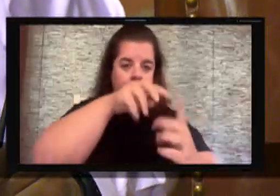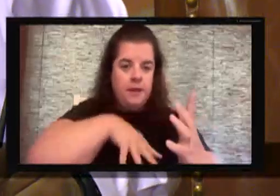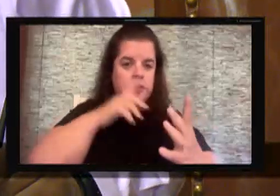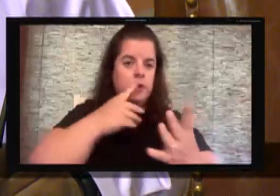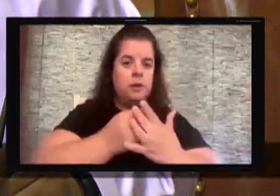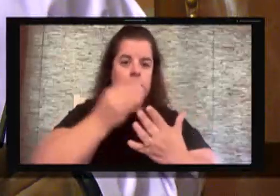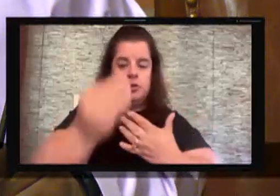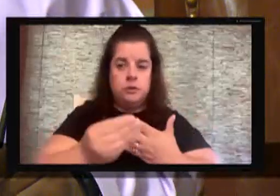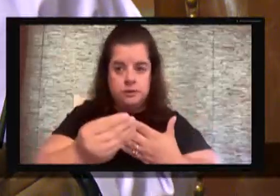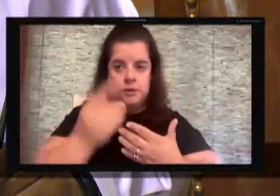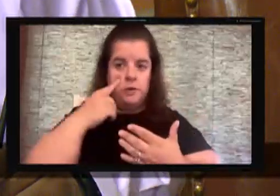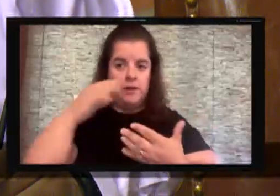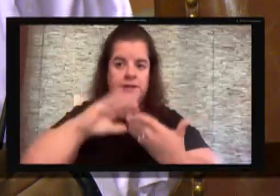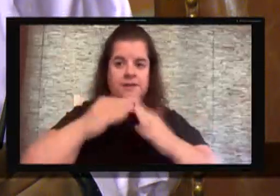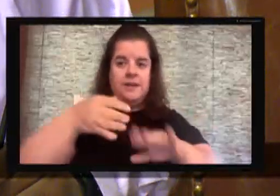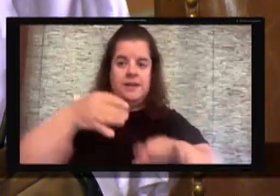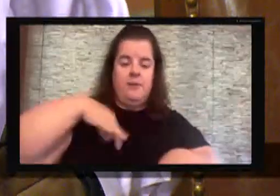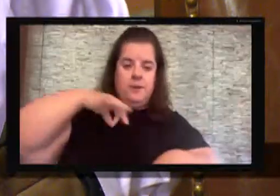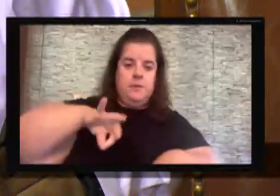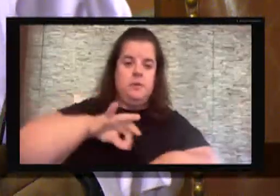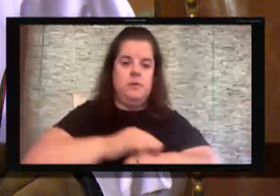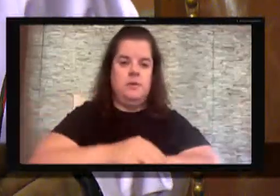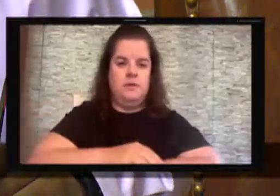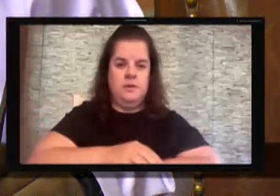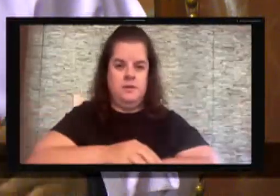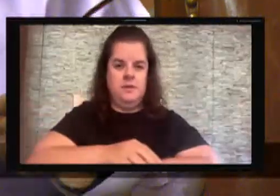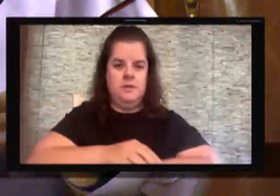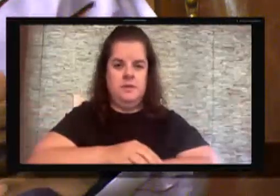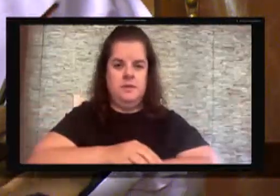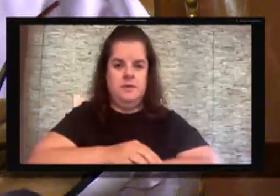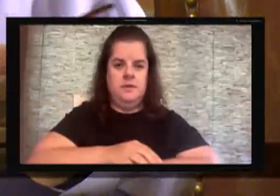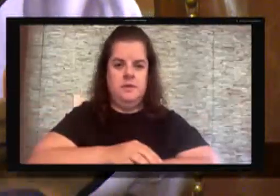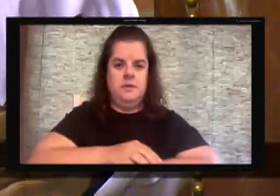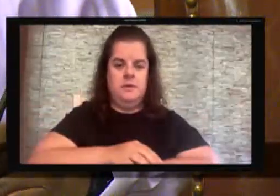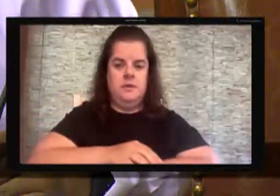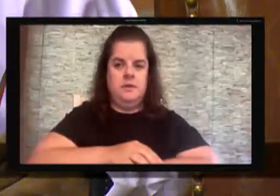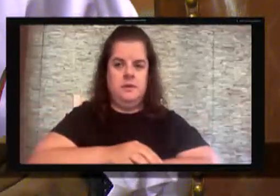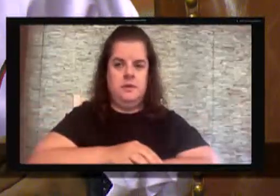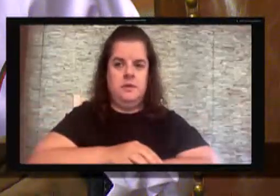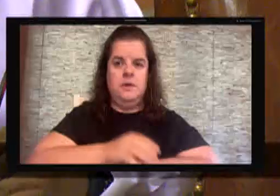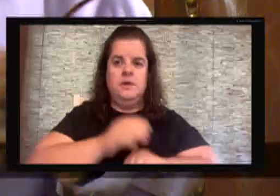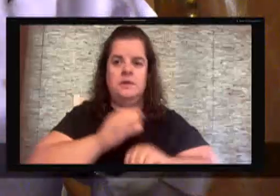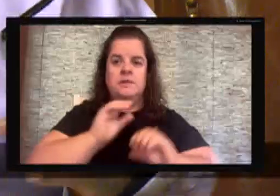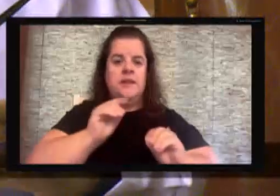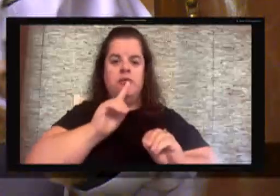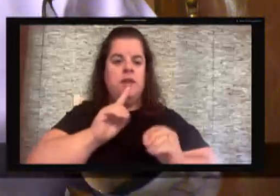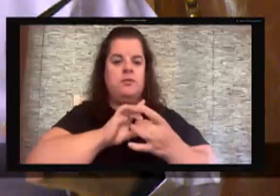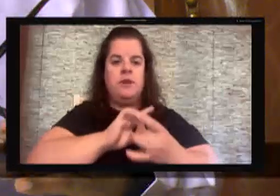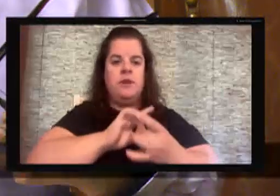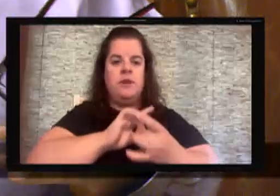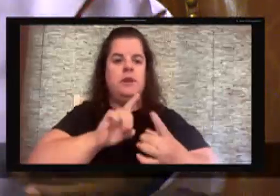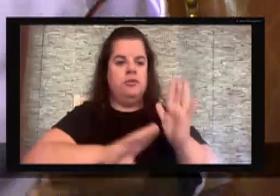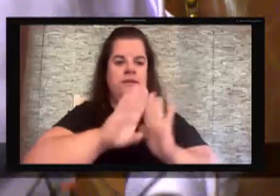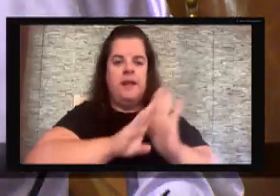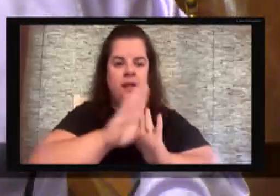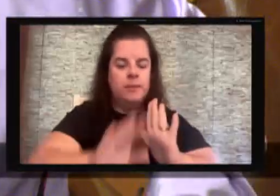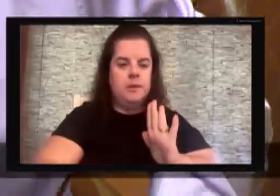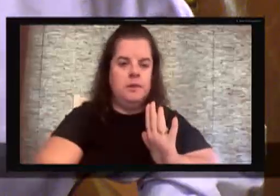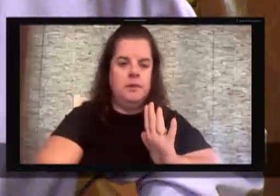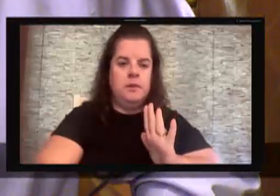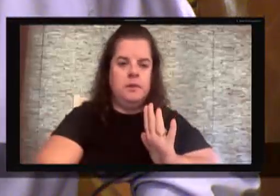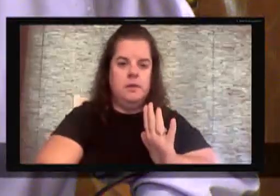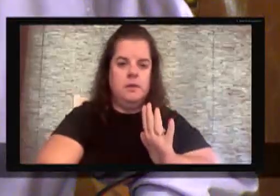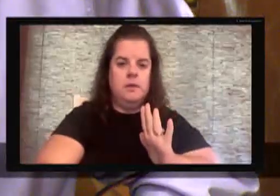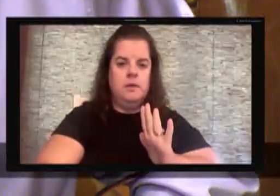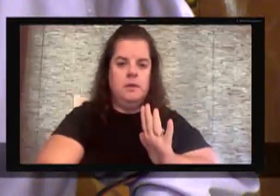Pittsburgh resident. There's nothing really in terms of like development or anything in terms of a developer or any action like that. But are